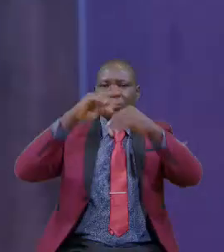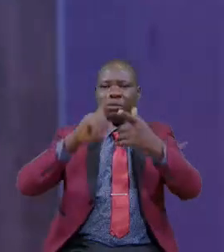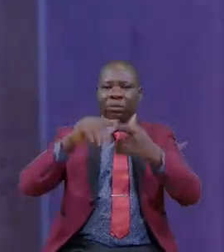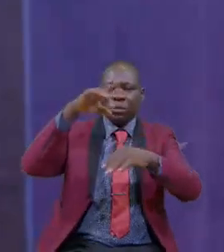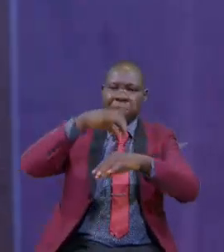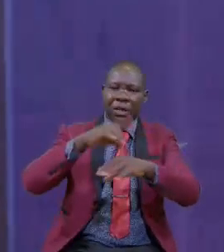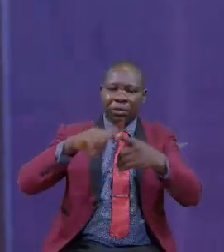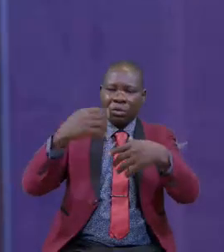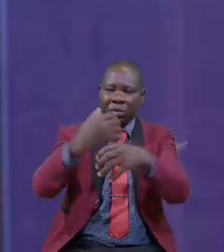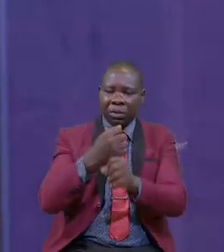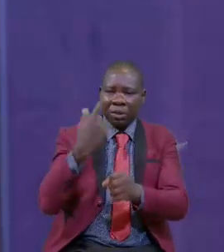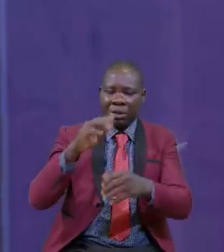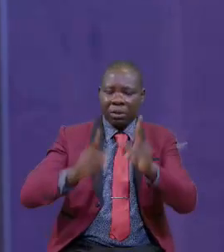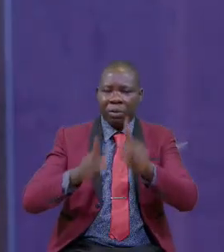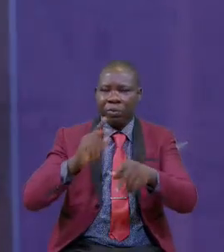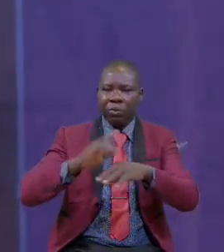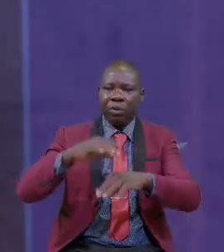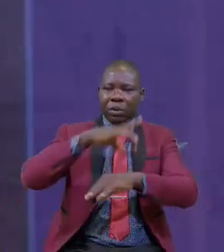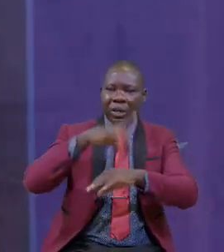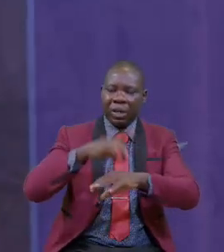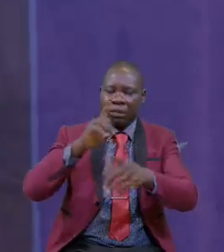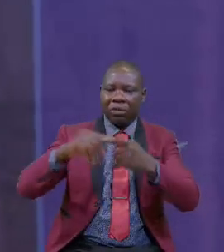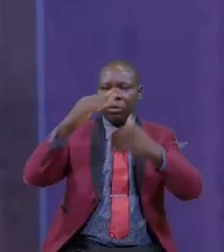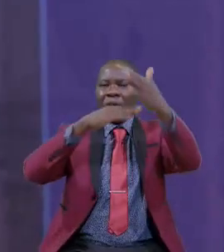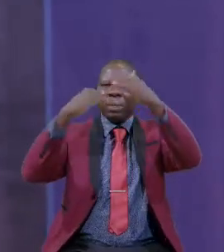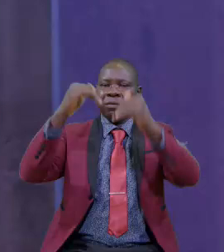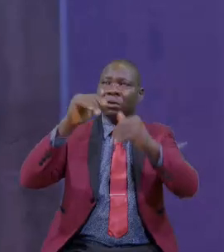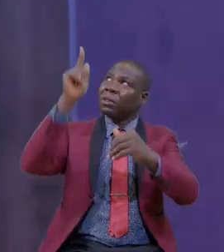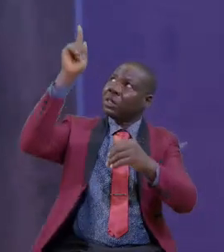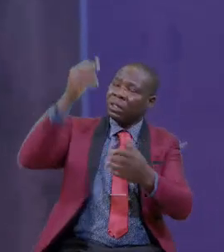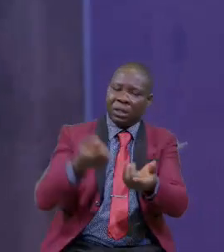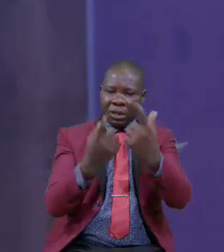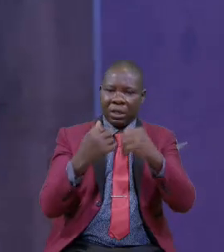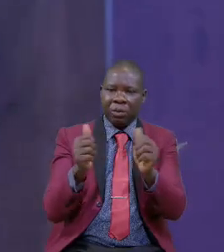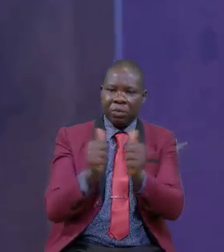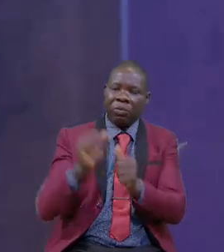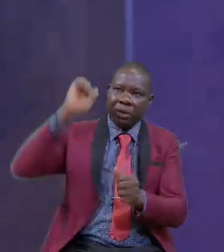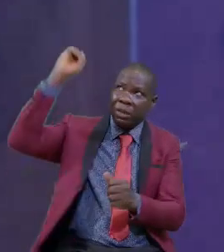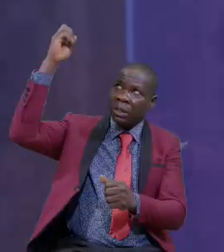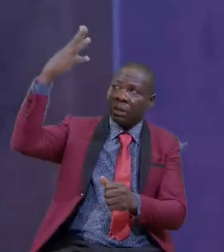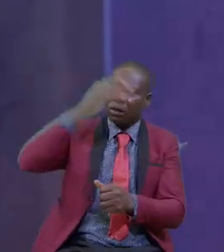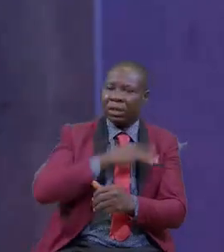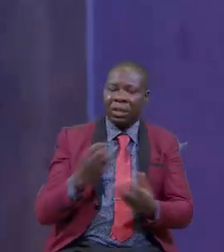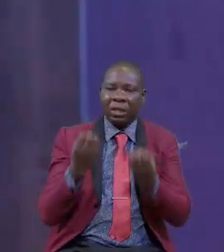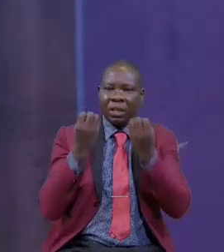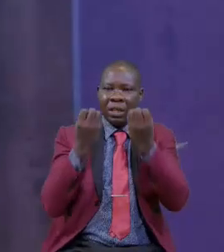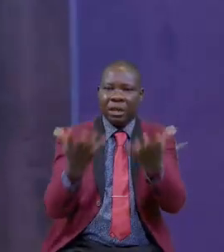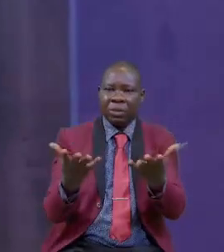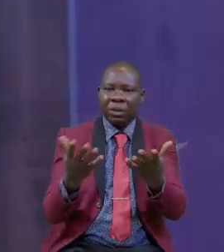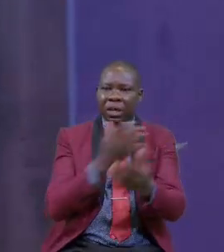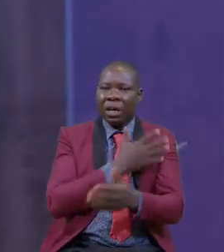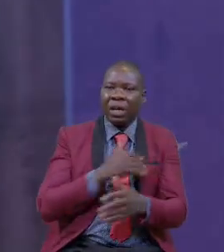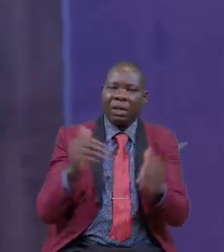on earth to heaven. He came with grace and abundance and with gifts